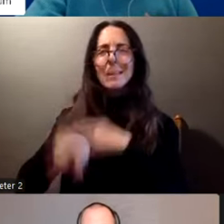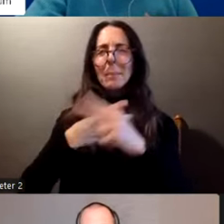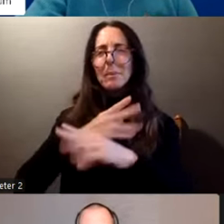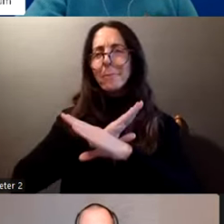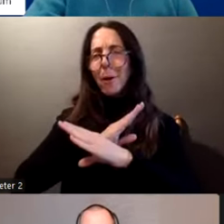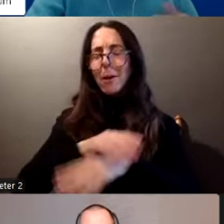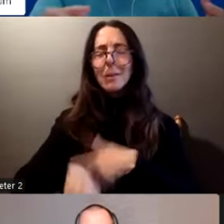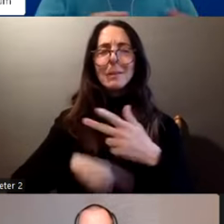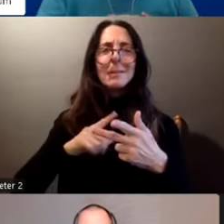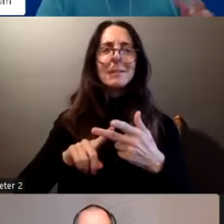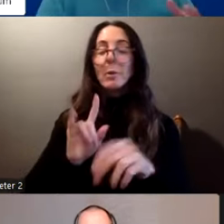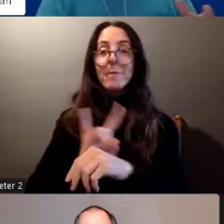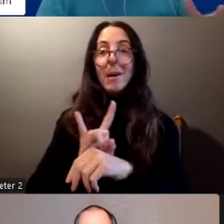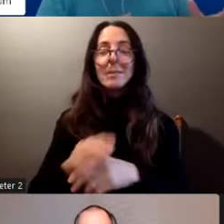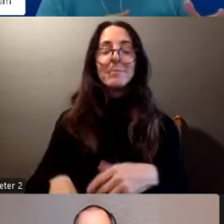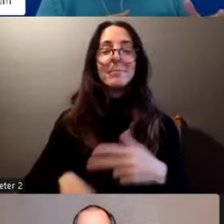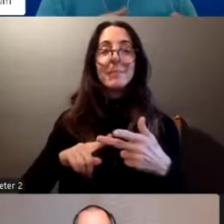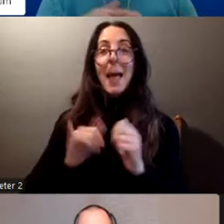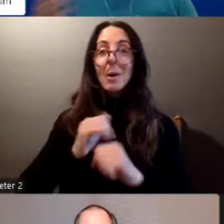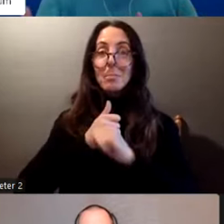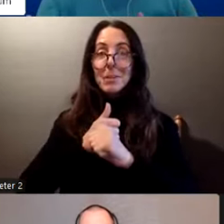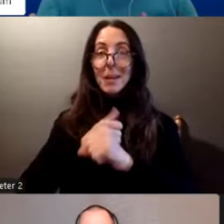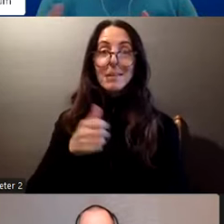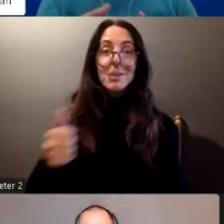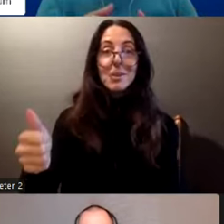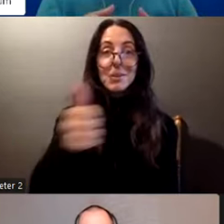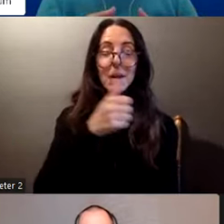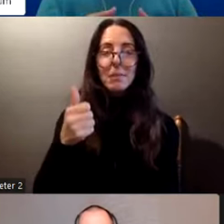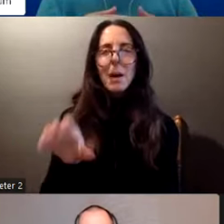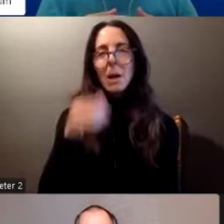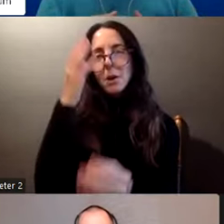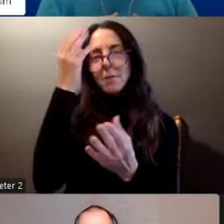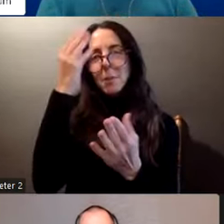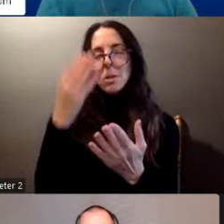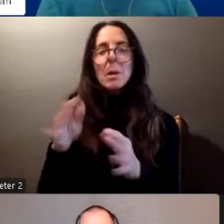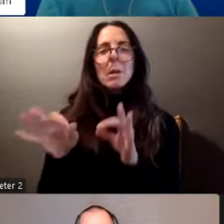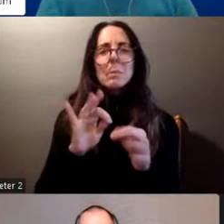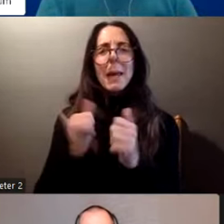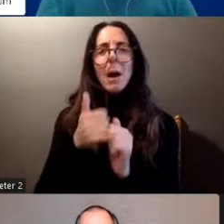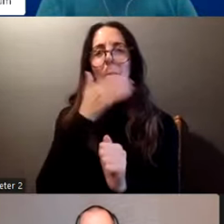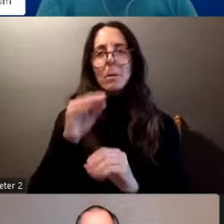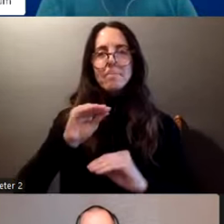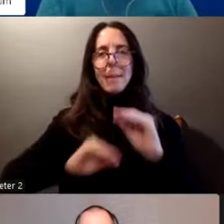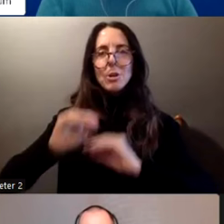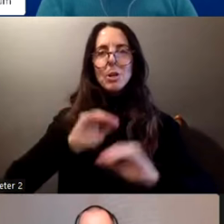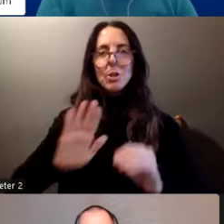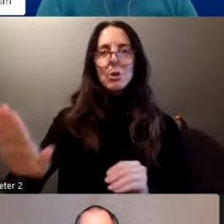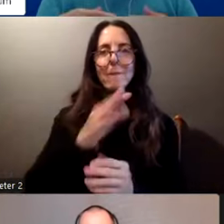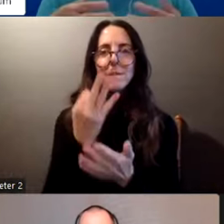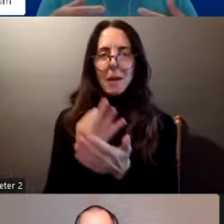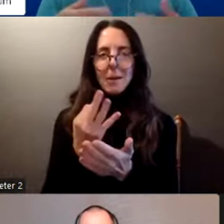protect yourself, and information on, how to help you better manage your finances. We talked about